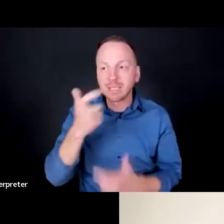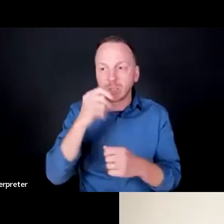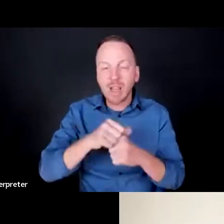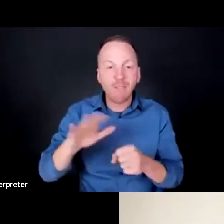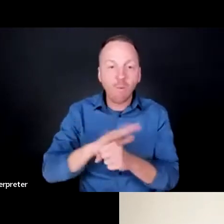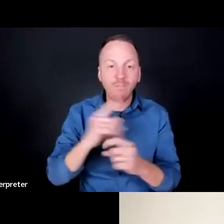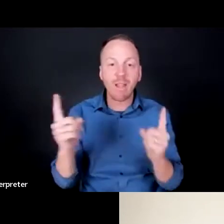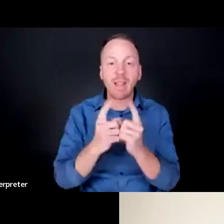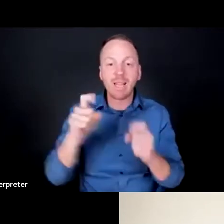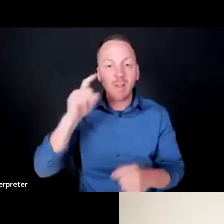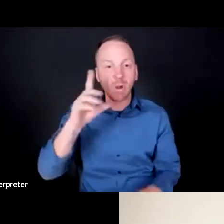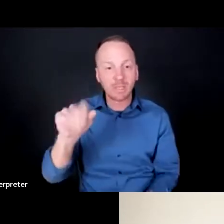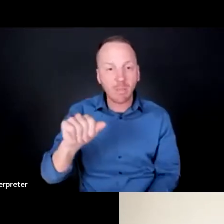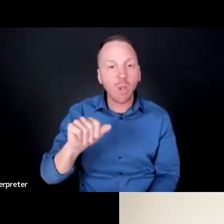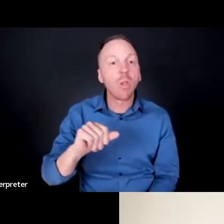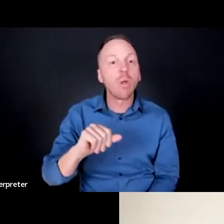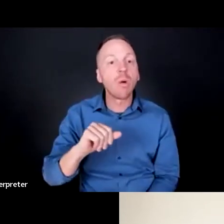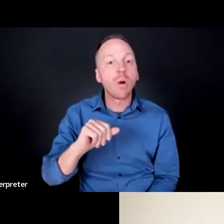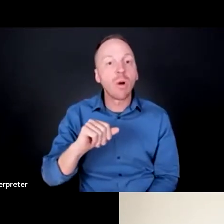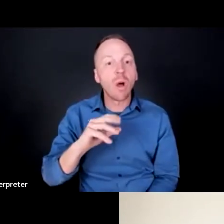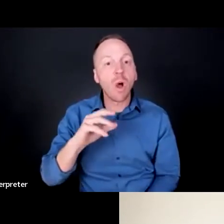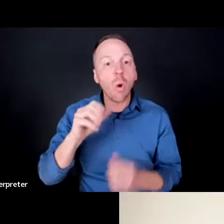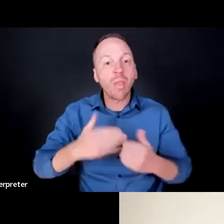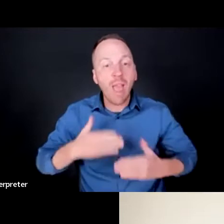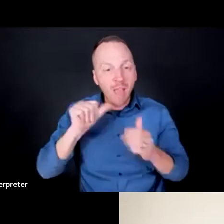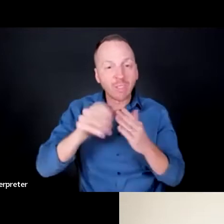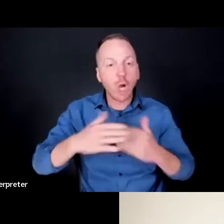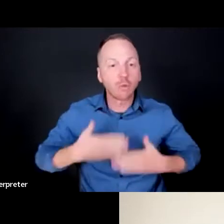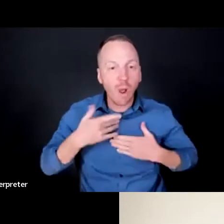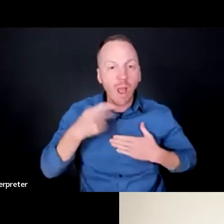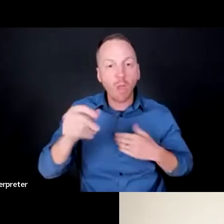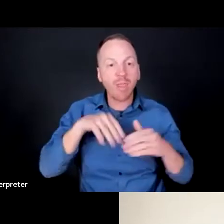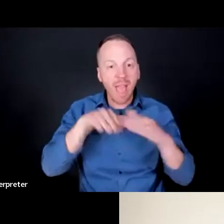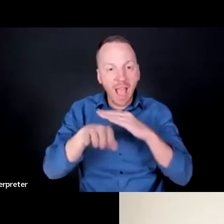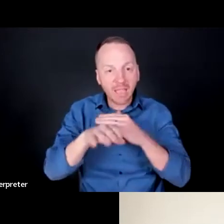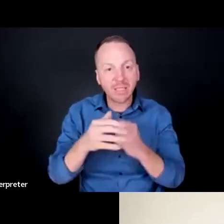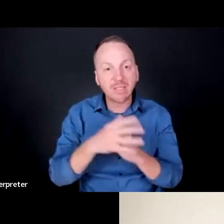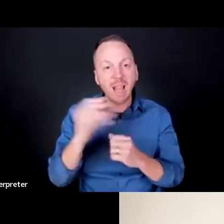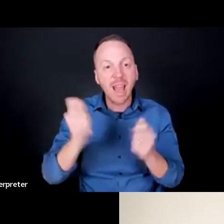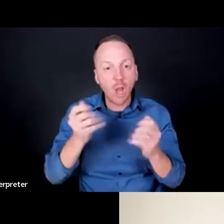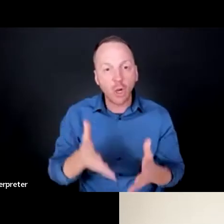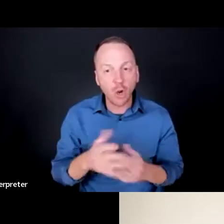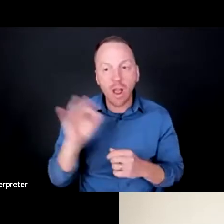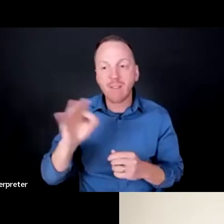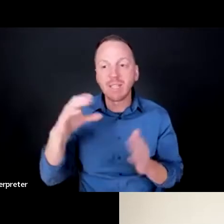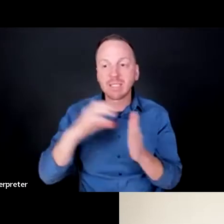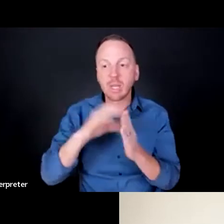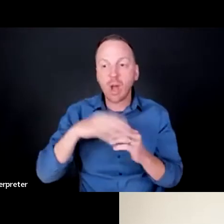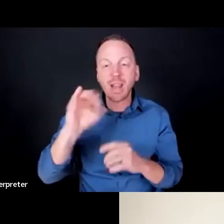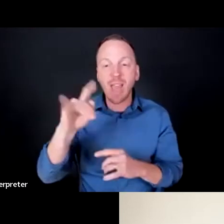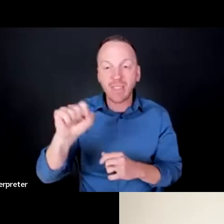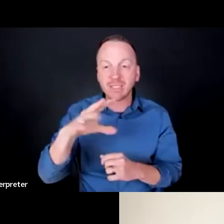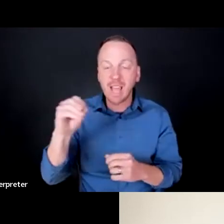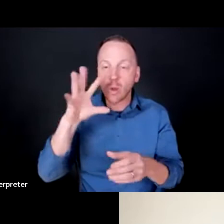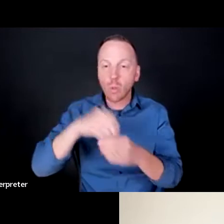fulfilling the needs for disabled queer life with an emphasis on joy. Additionally, they are the access brat and editor of a section on ethics and